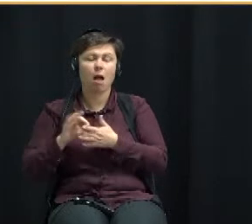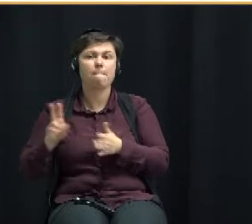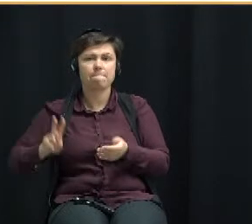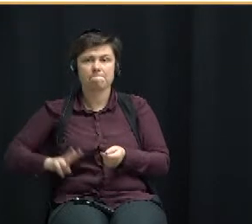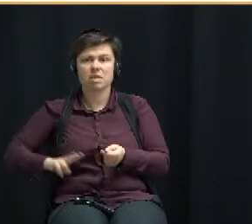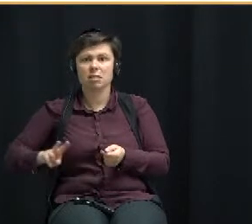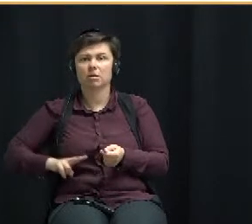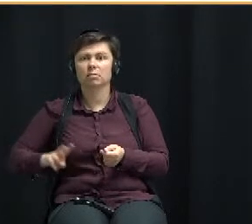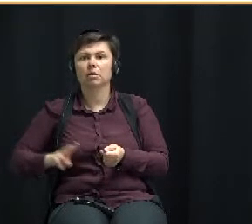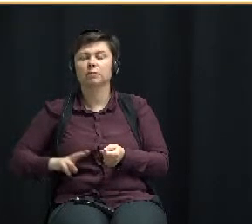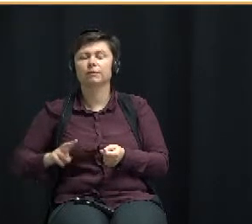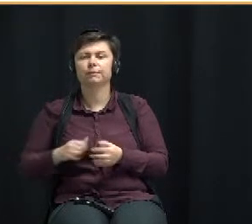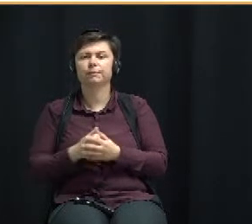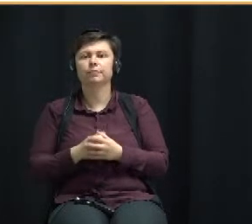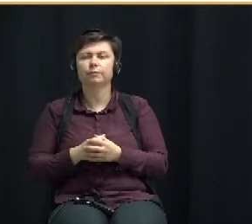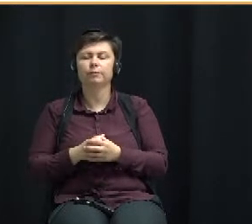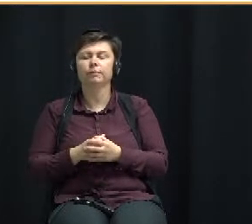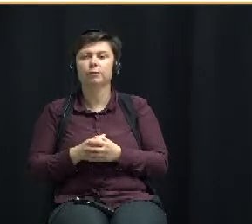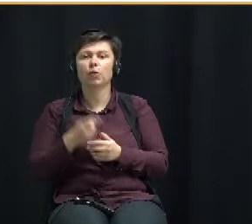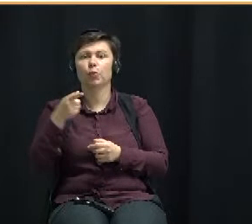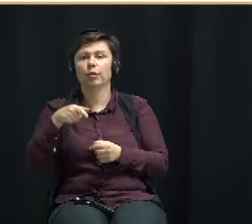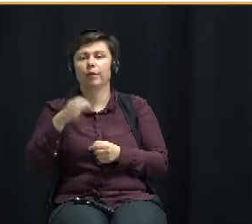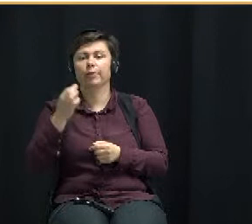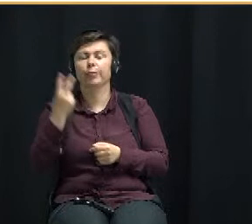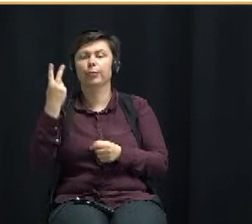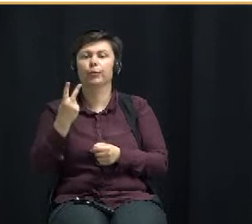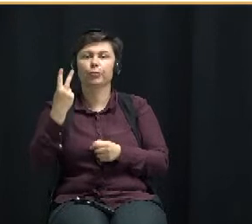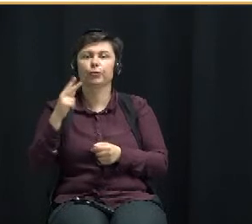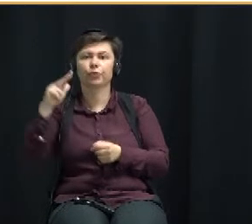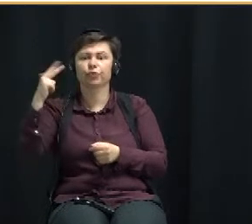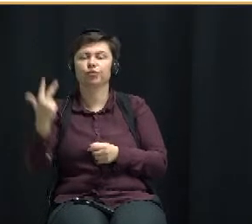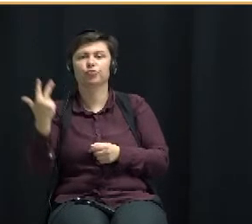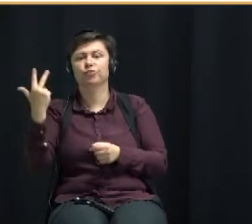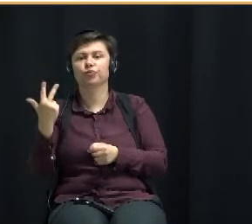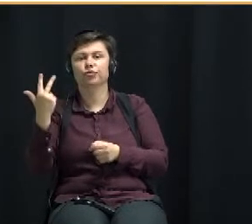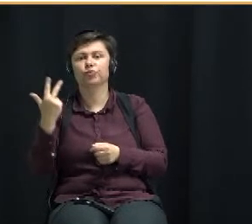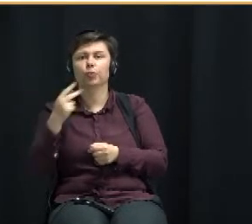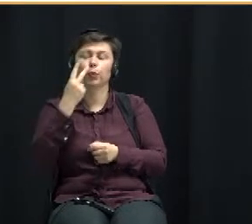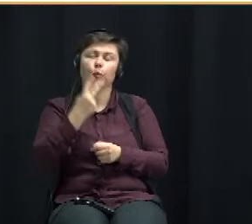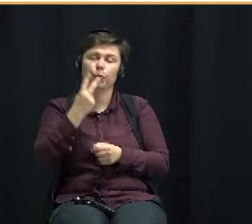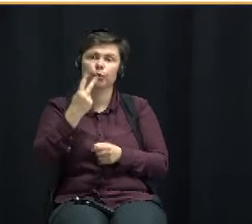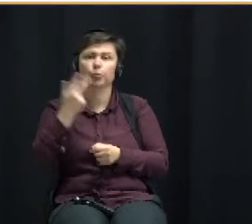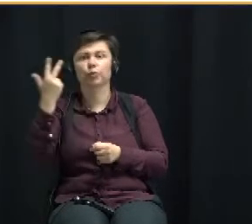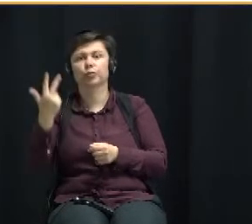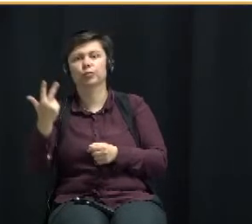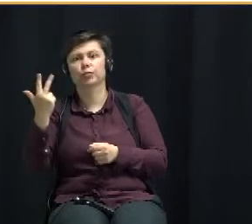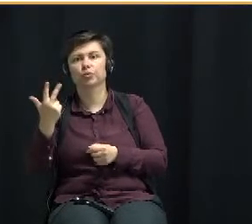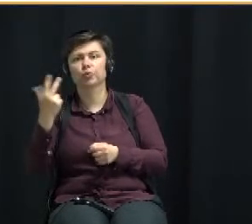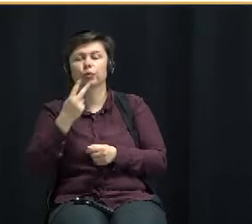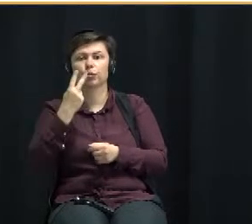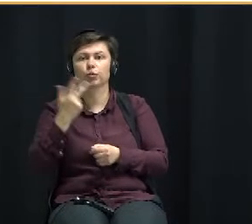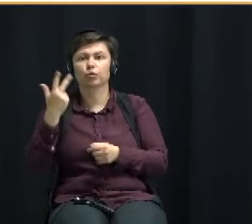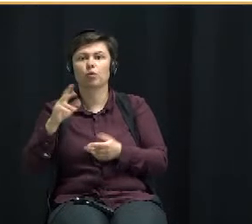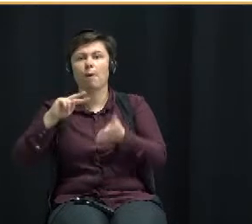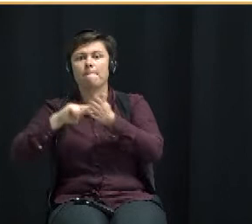the second and last action plan. They move on. They build on experience. They build